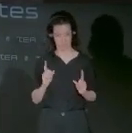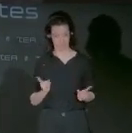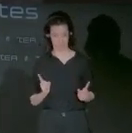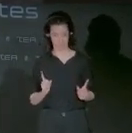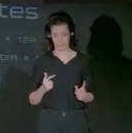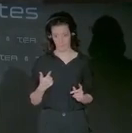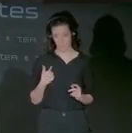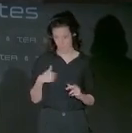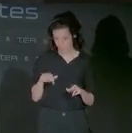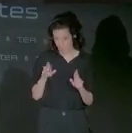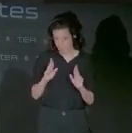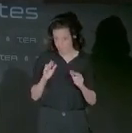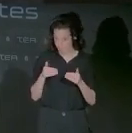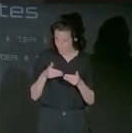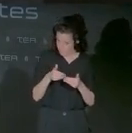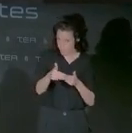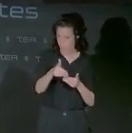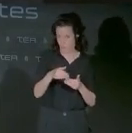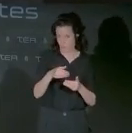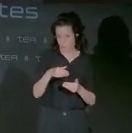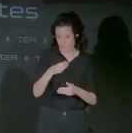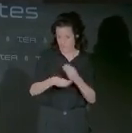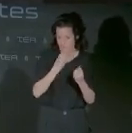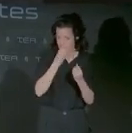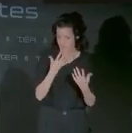hagamos bien porque lo estamos haciendo ya desde ahora.